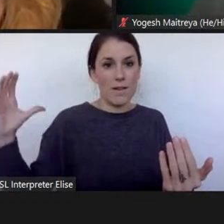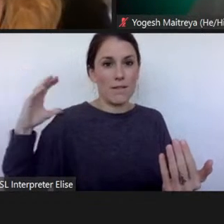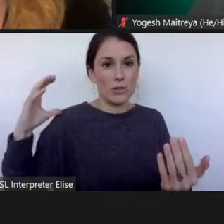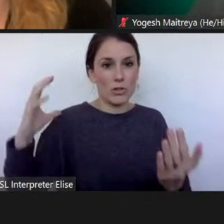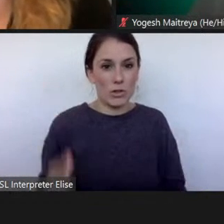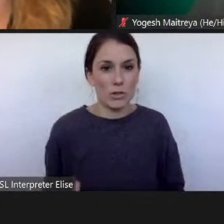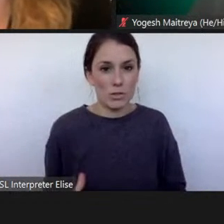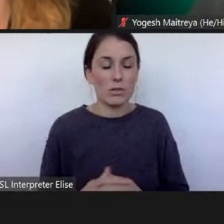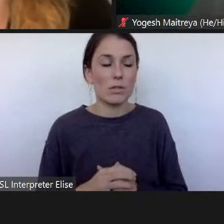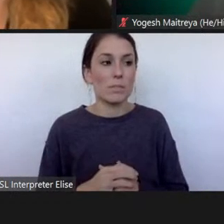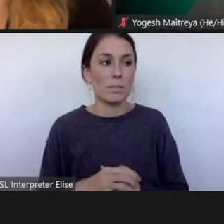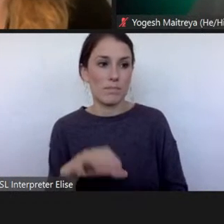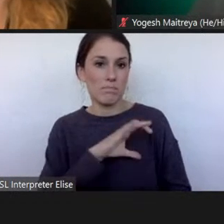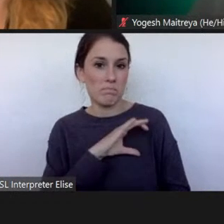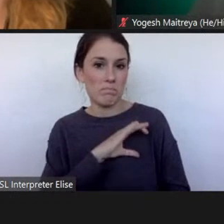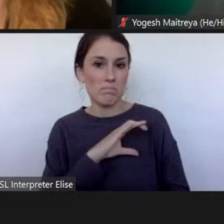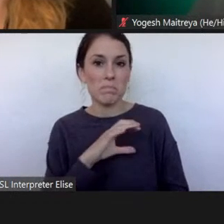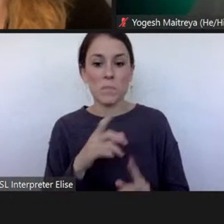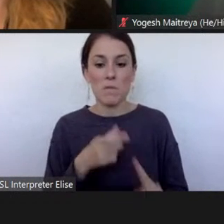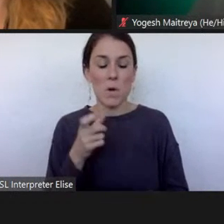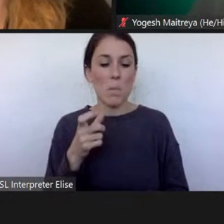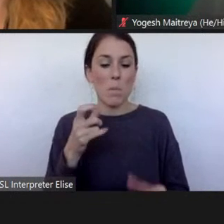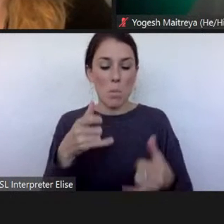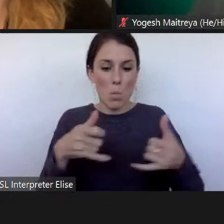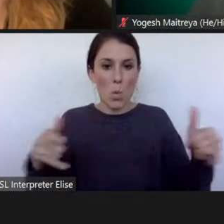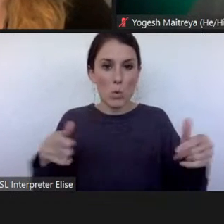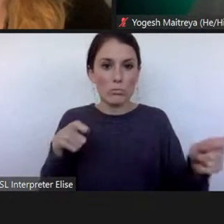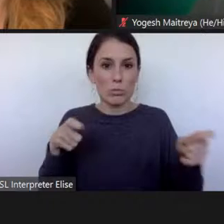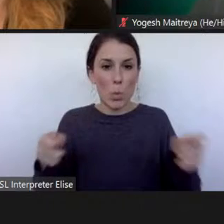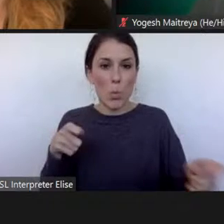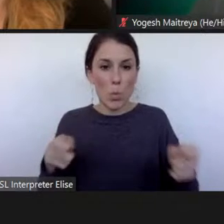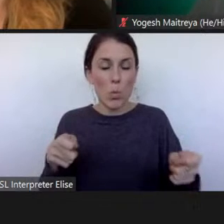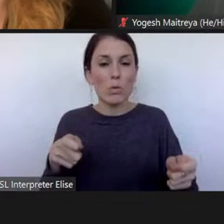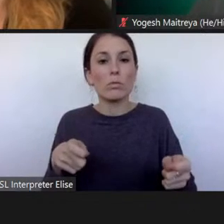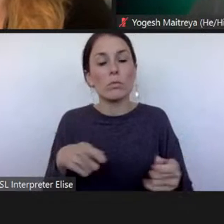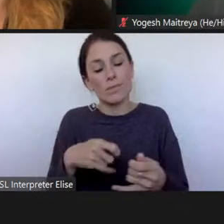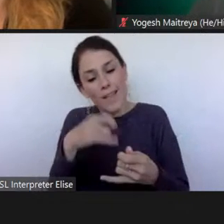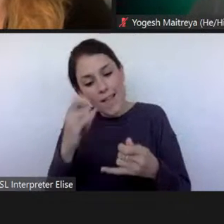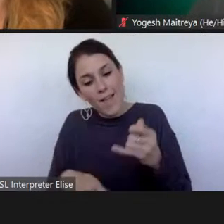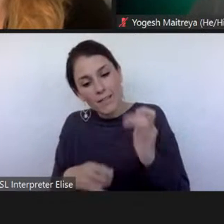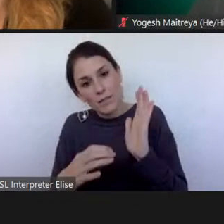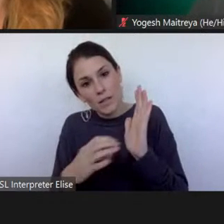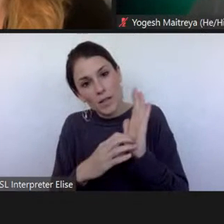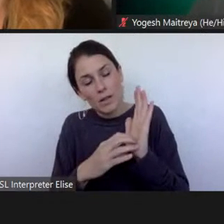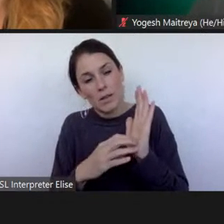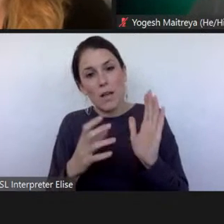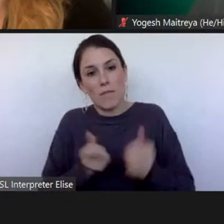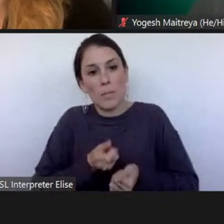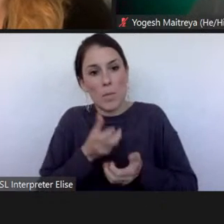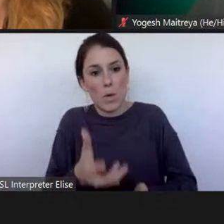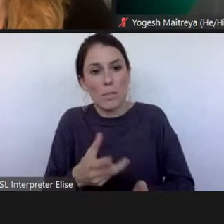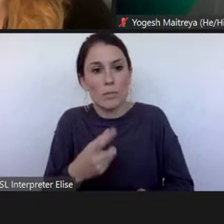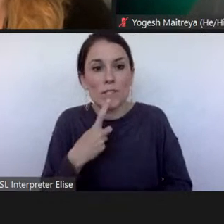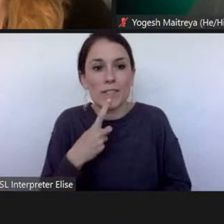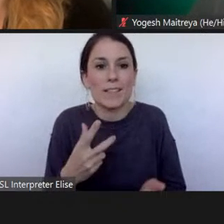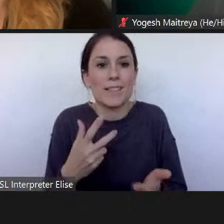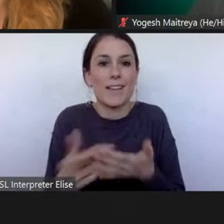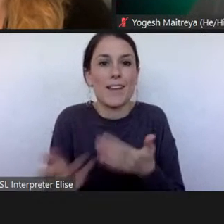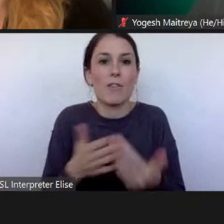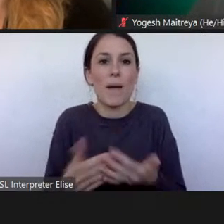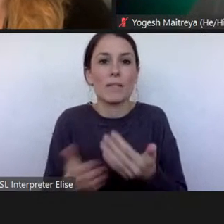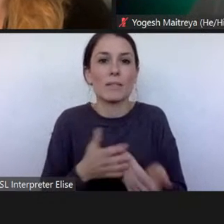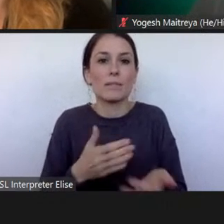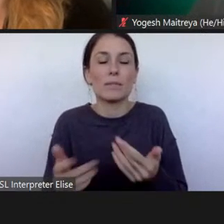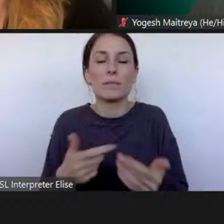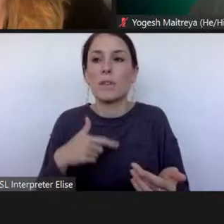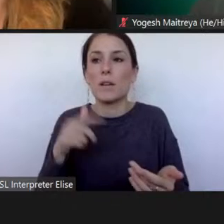and officials of border control. And at the end of the poem, she says, never mind, I